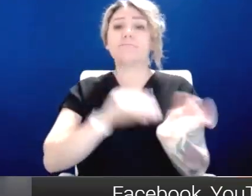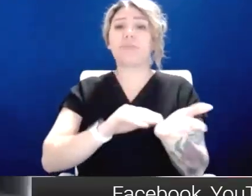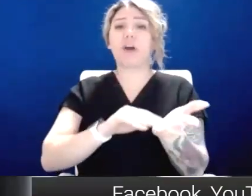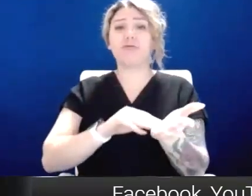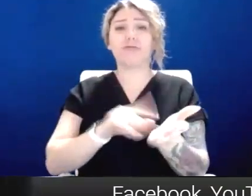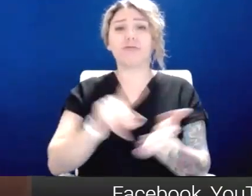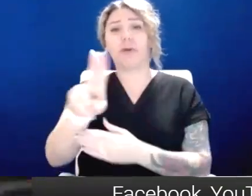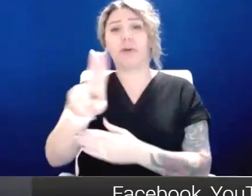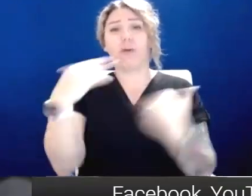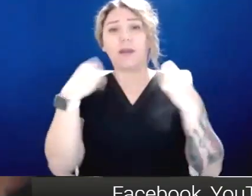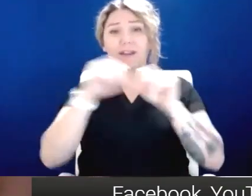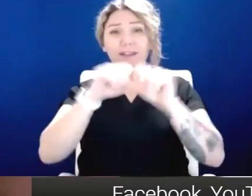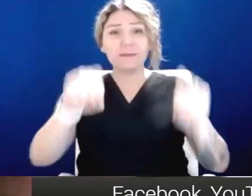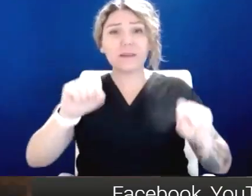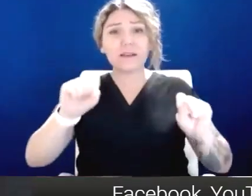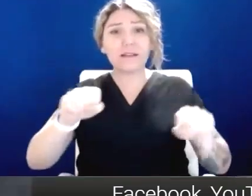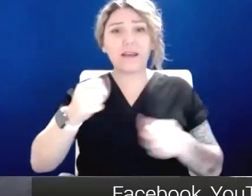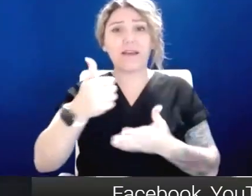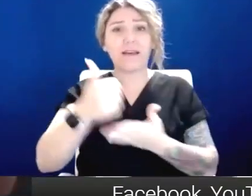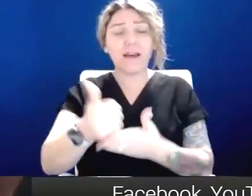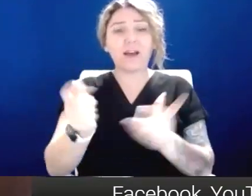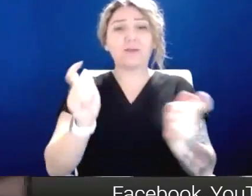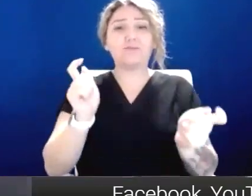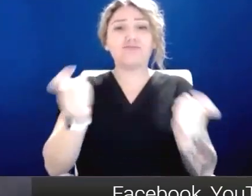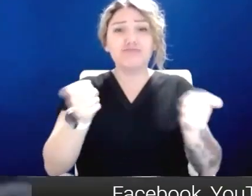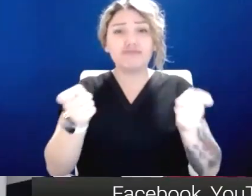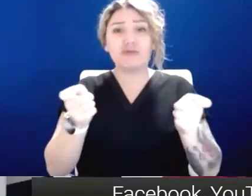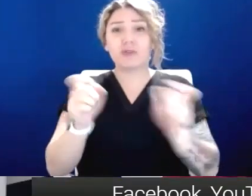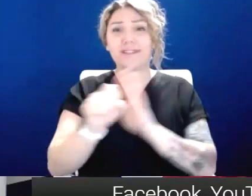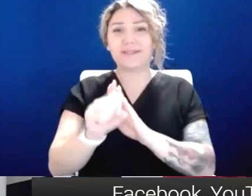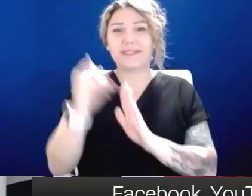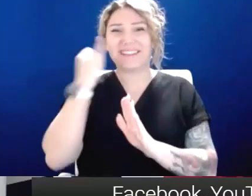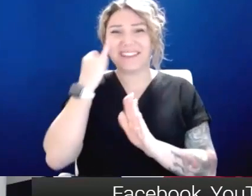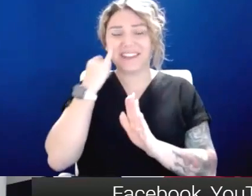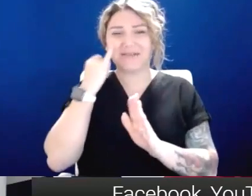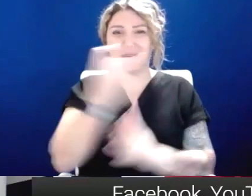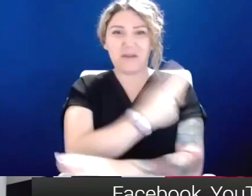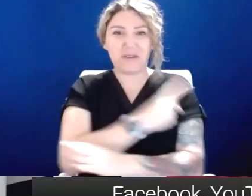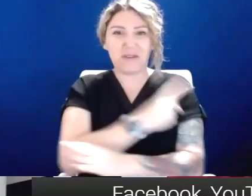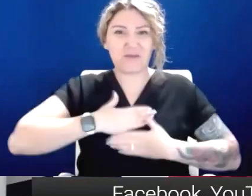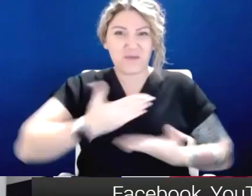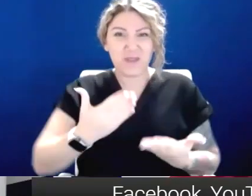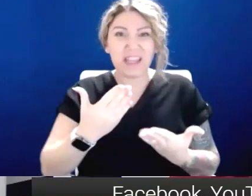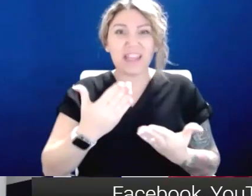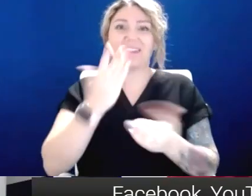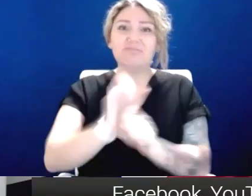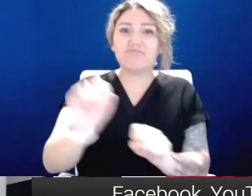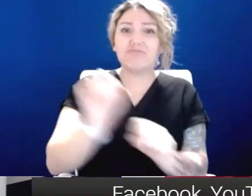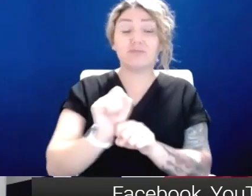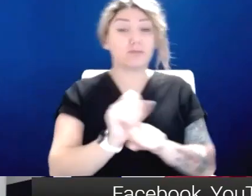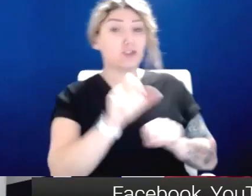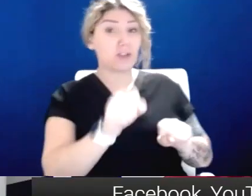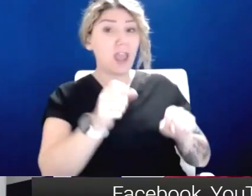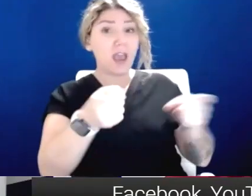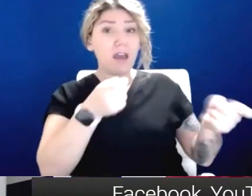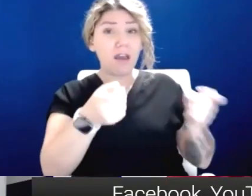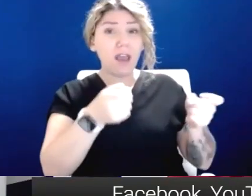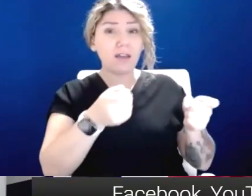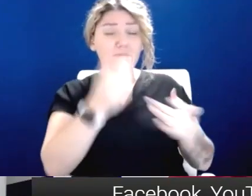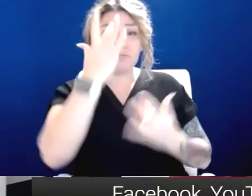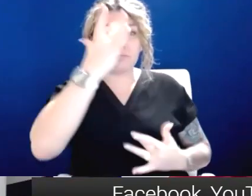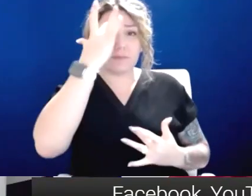help control symptoms if patients are willing to do the work. You can work to handle this disease more on your